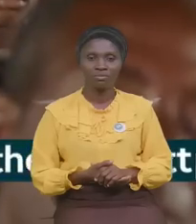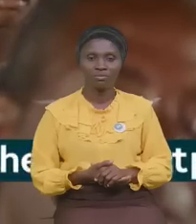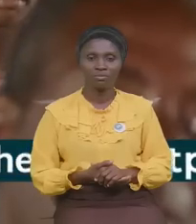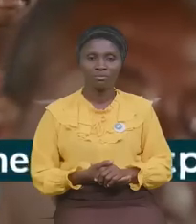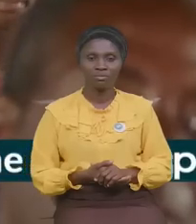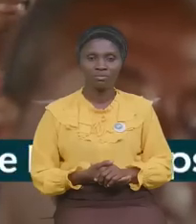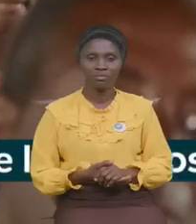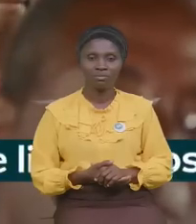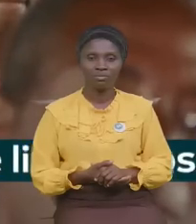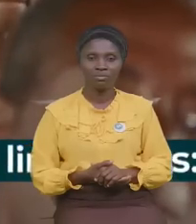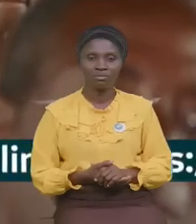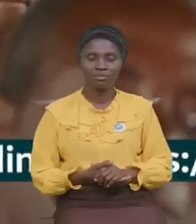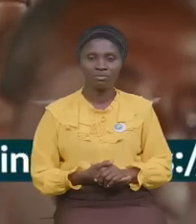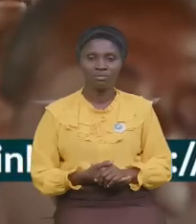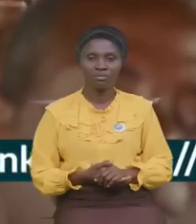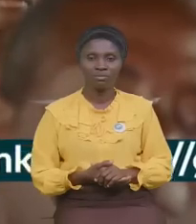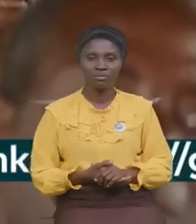Our international number again,